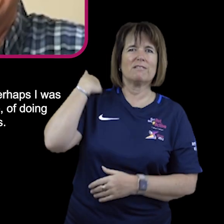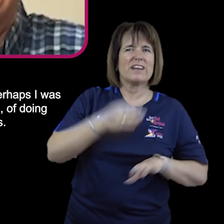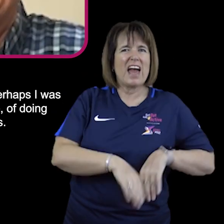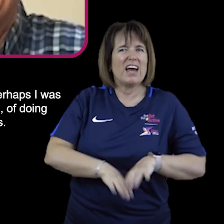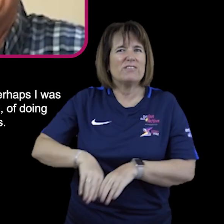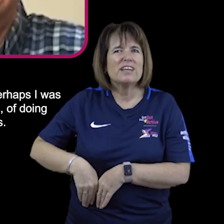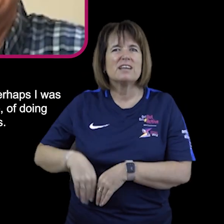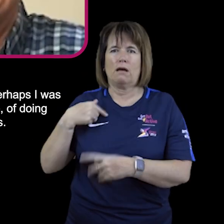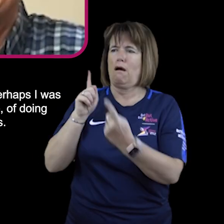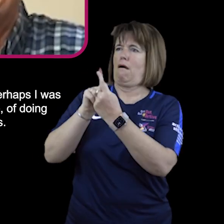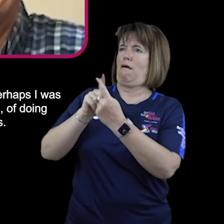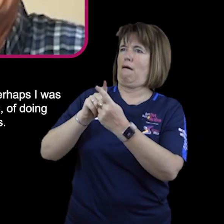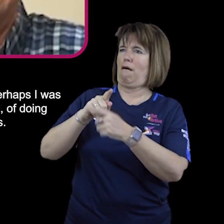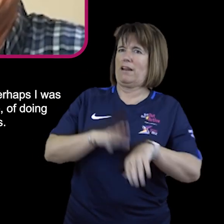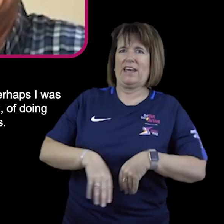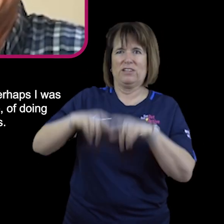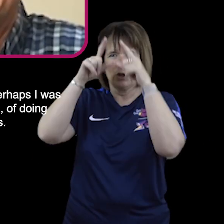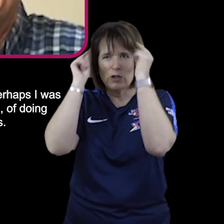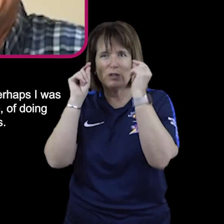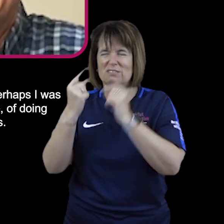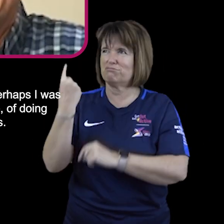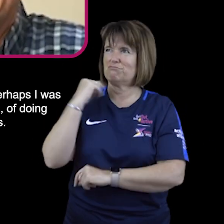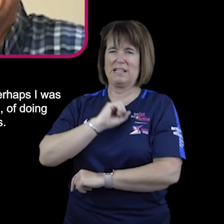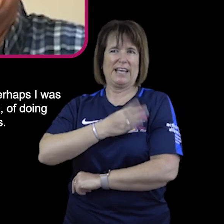actually, as I said, I was in the Royal Navy,